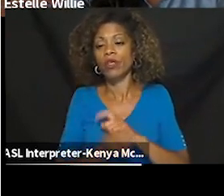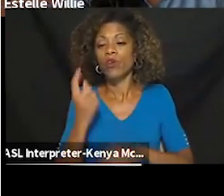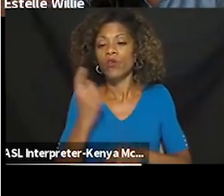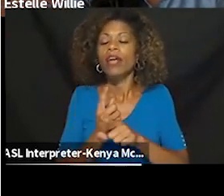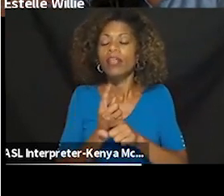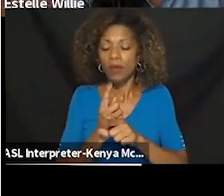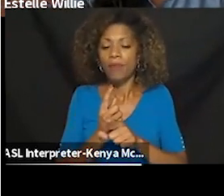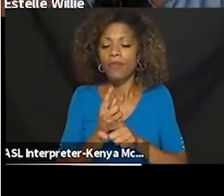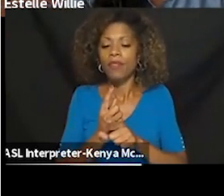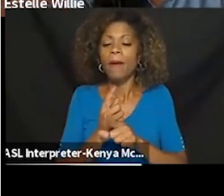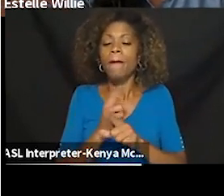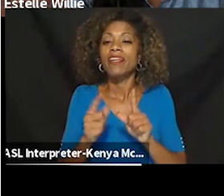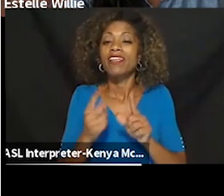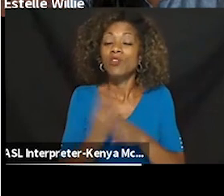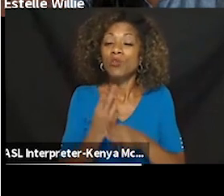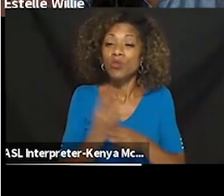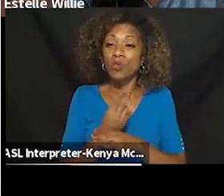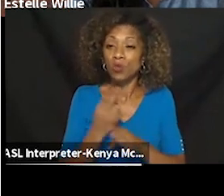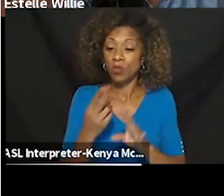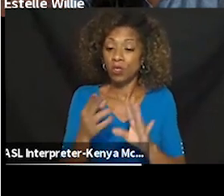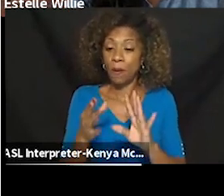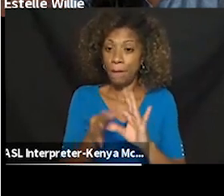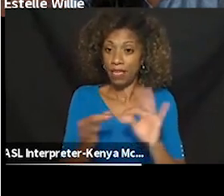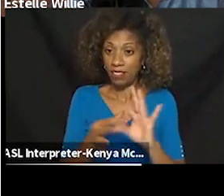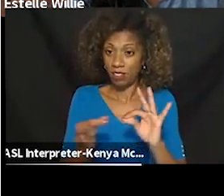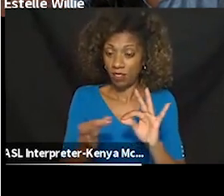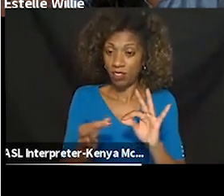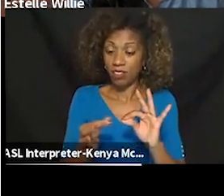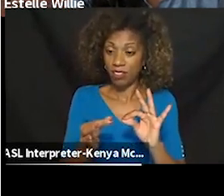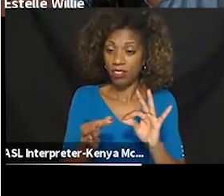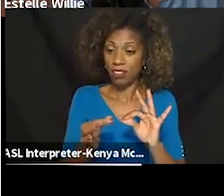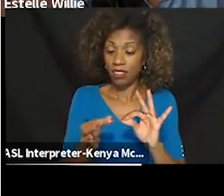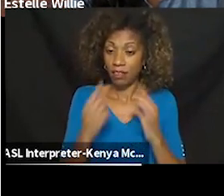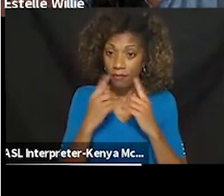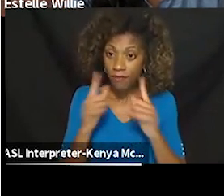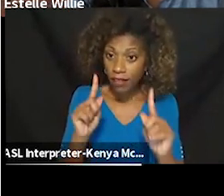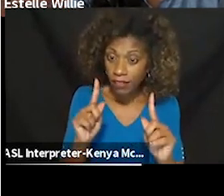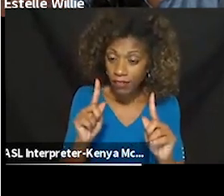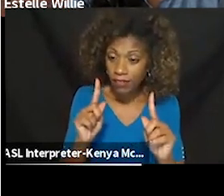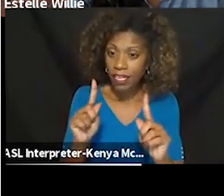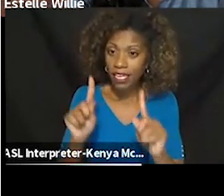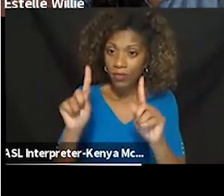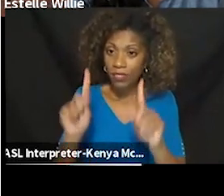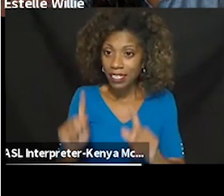messages that are effective and tested, and you constantly repeat it,